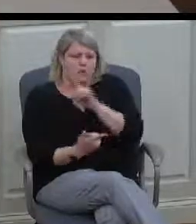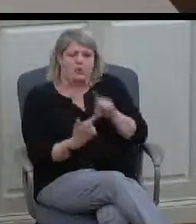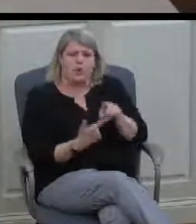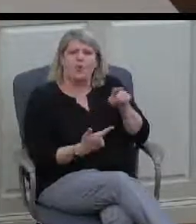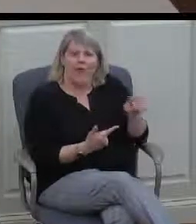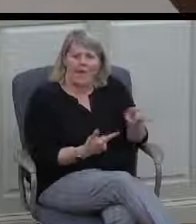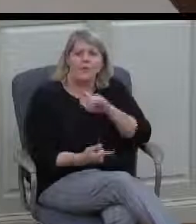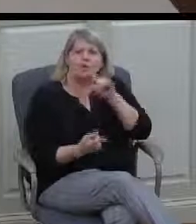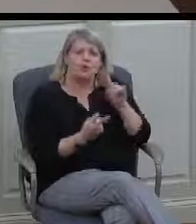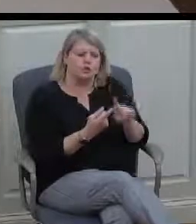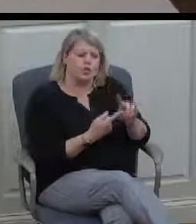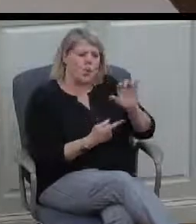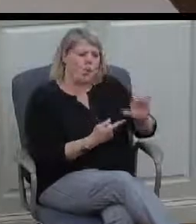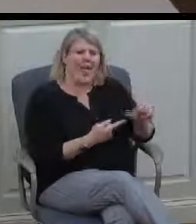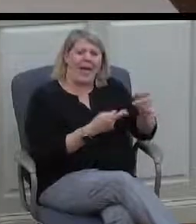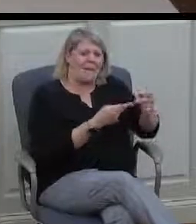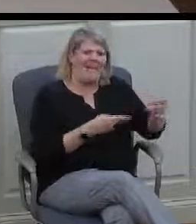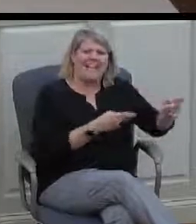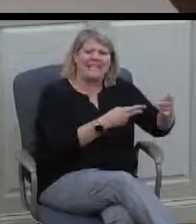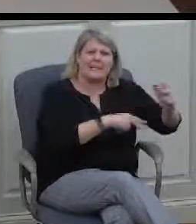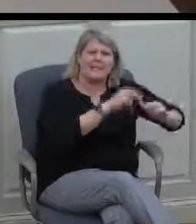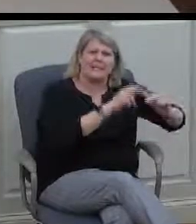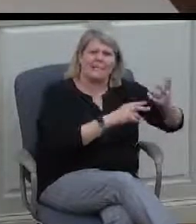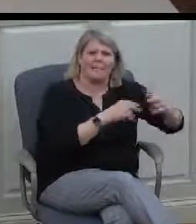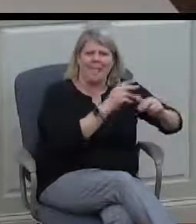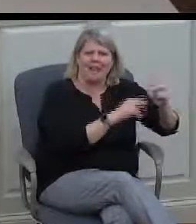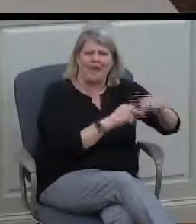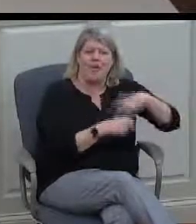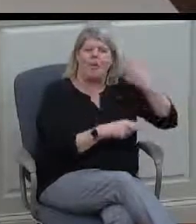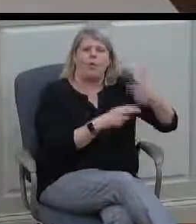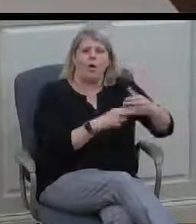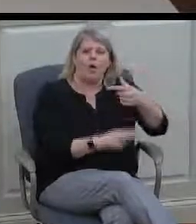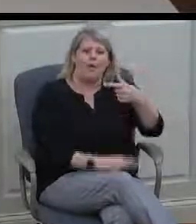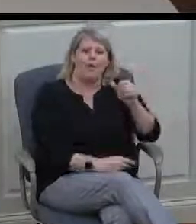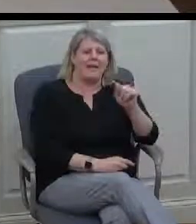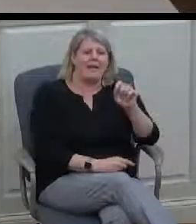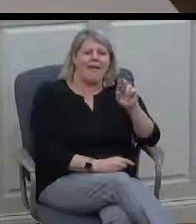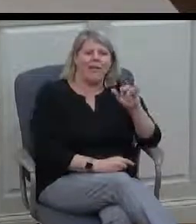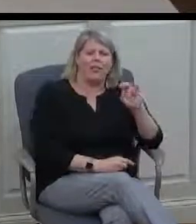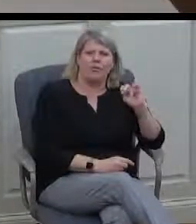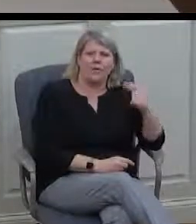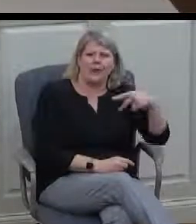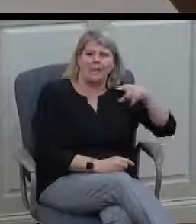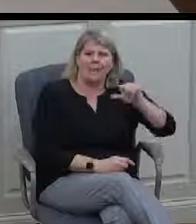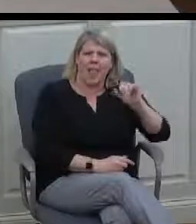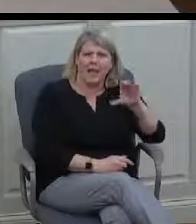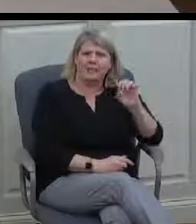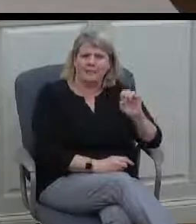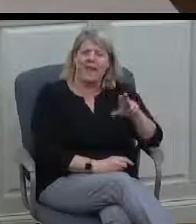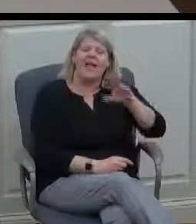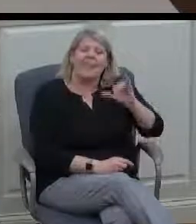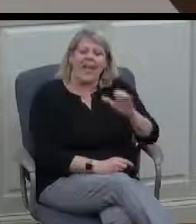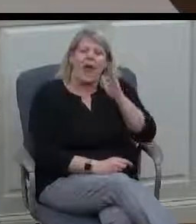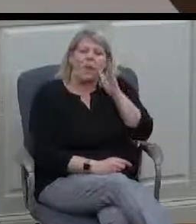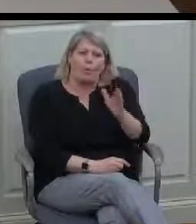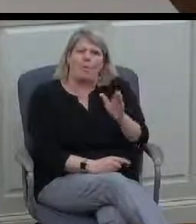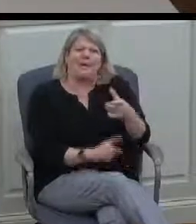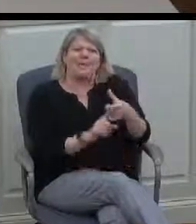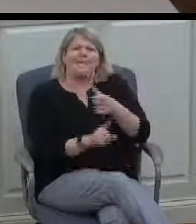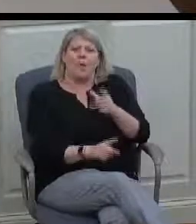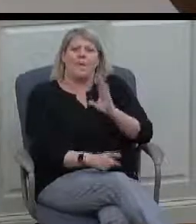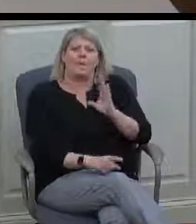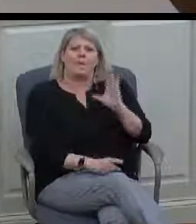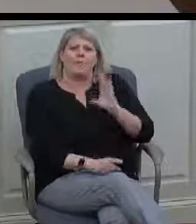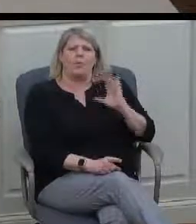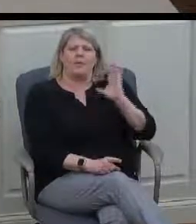a gathering place with this budget amendment. That $40,000 will come from your previous CARES allocation that you